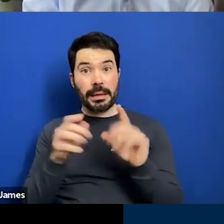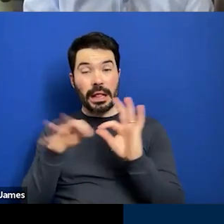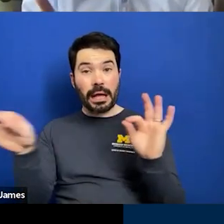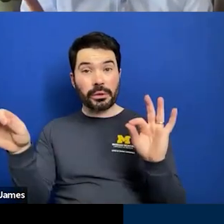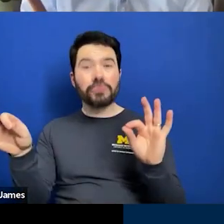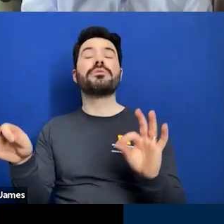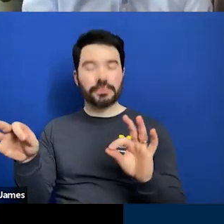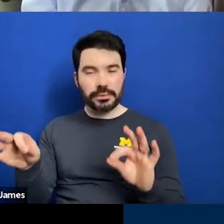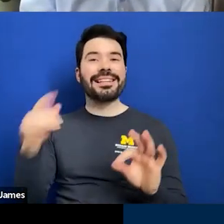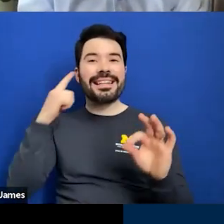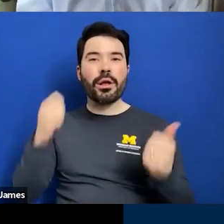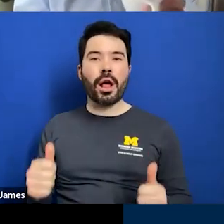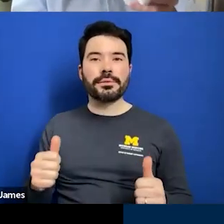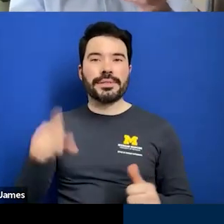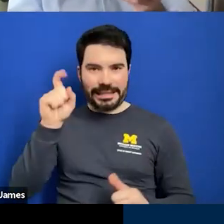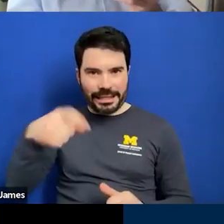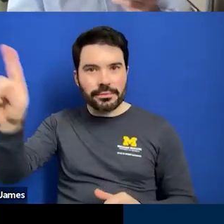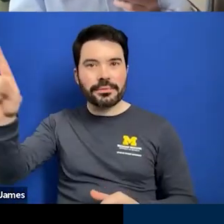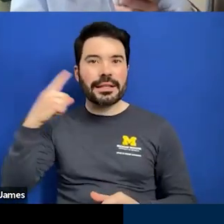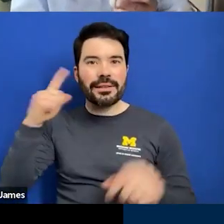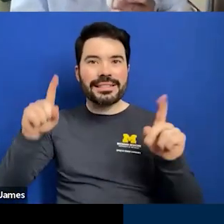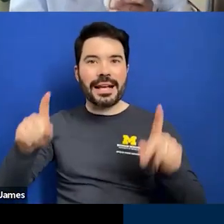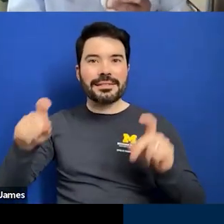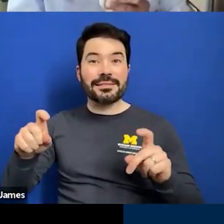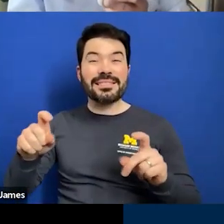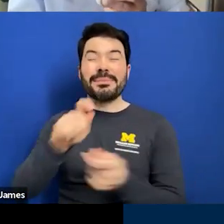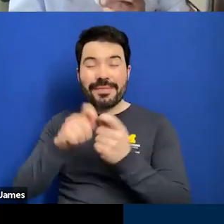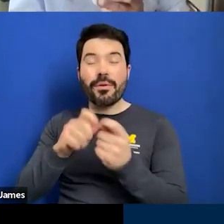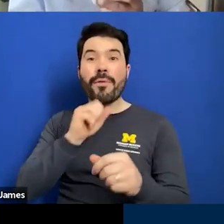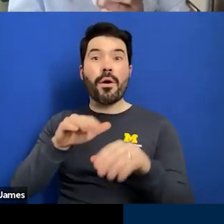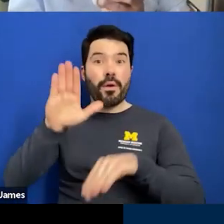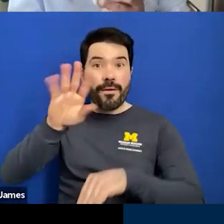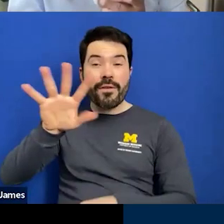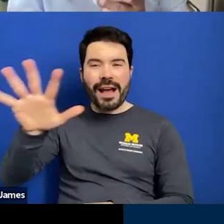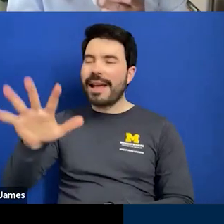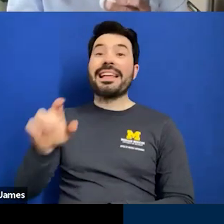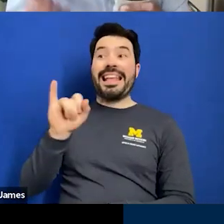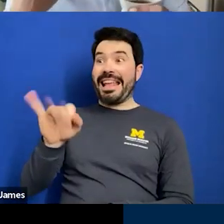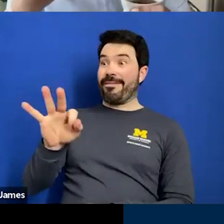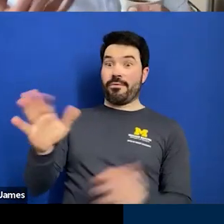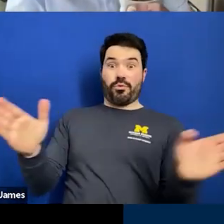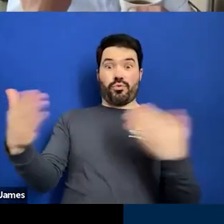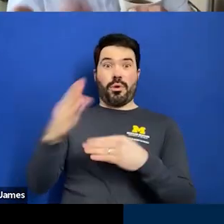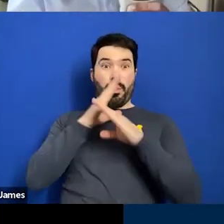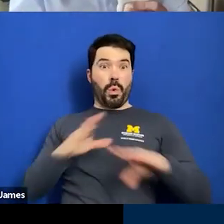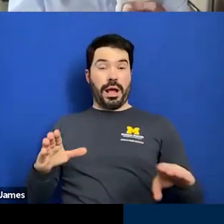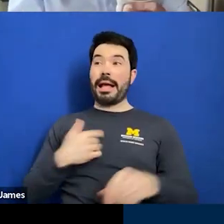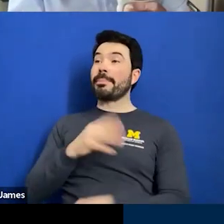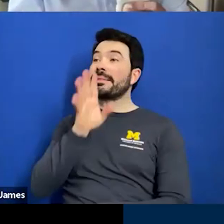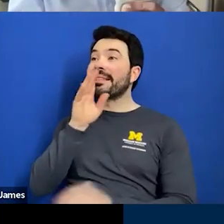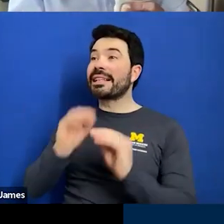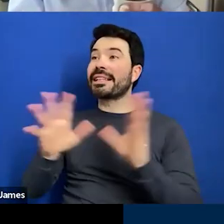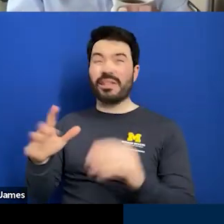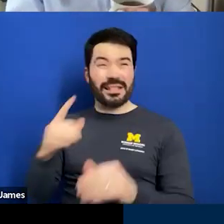test, especially if the person's over 45. It's not normal to have to ask people to repeat things in a quiet room when you're speaking clearly.